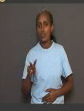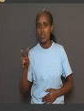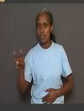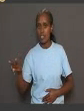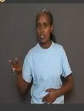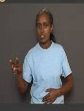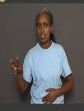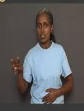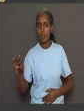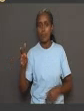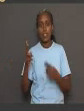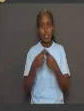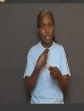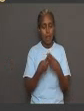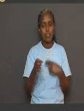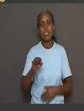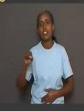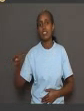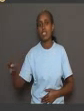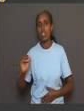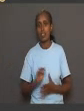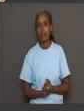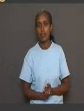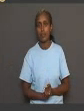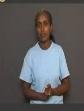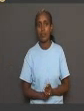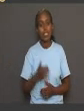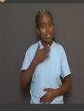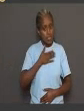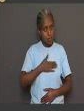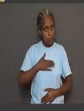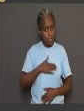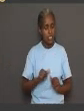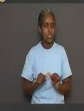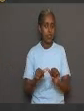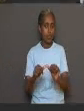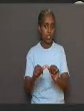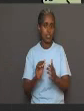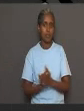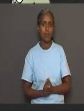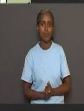vectors times the scalar. Please go ahead.